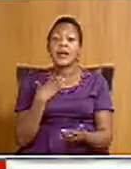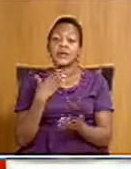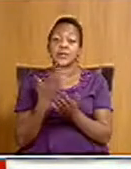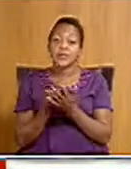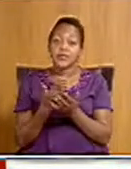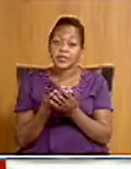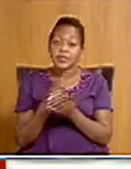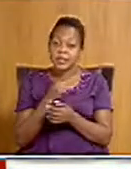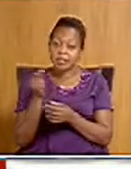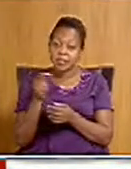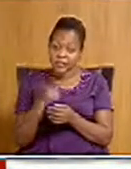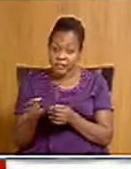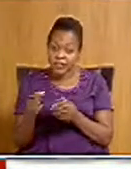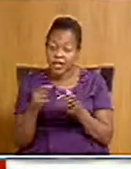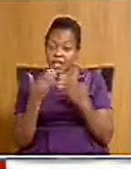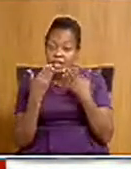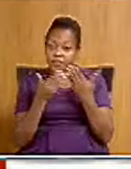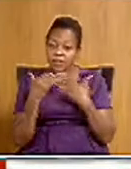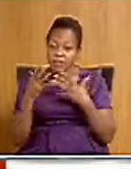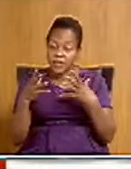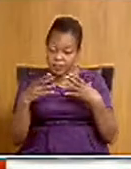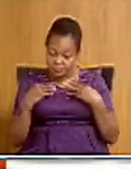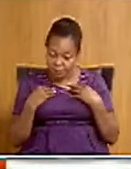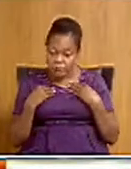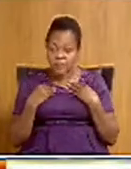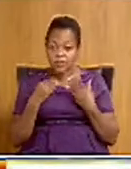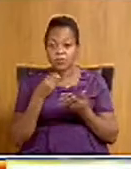Tanzania. Asante sana.